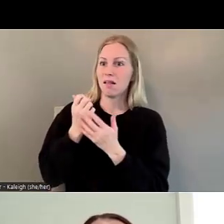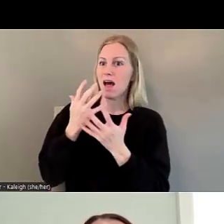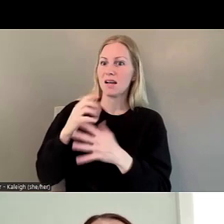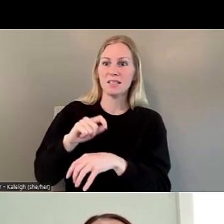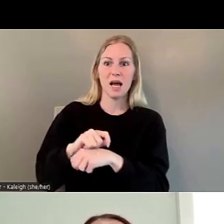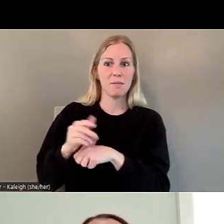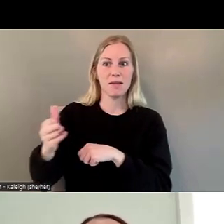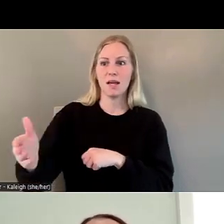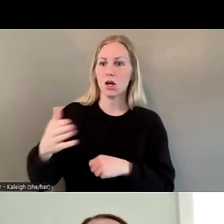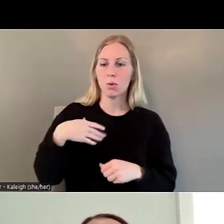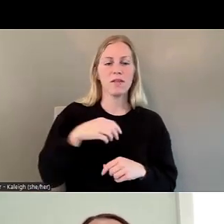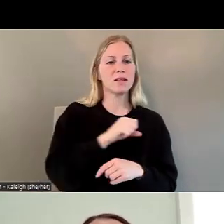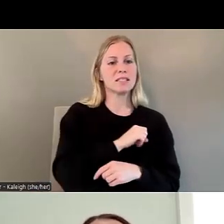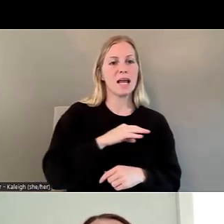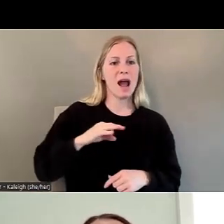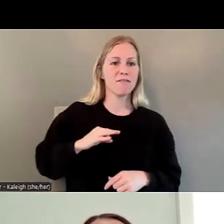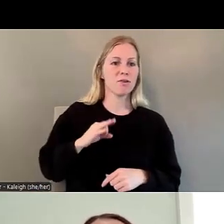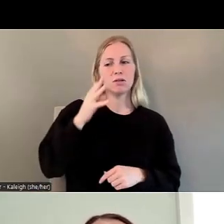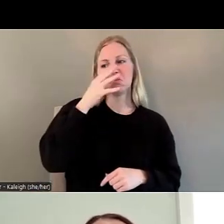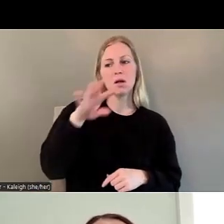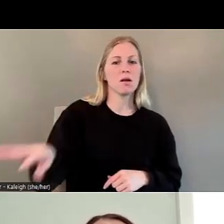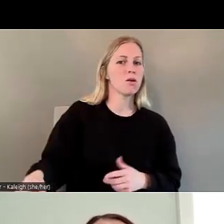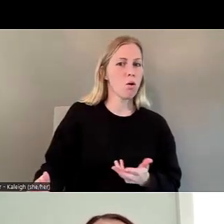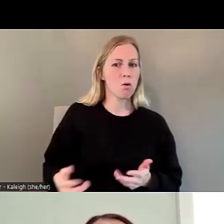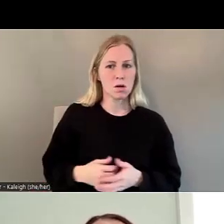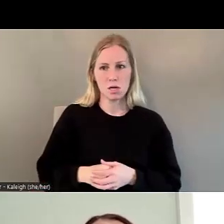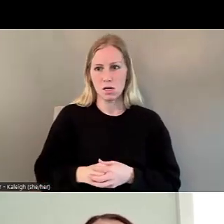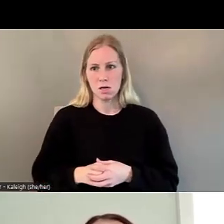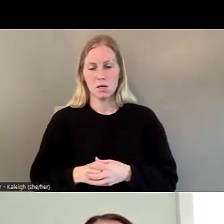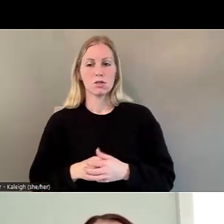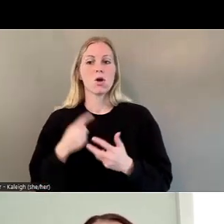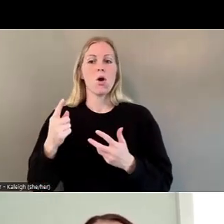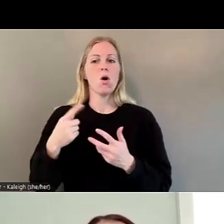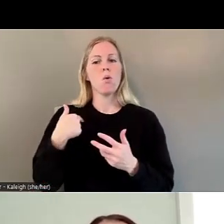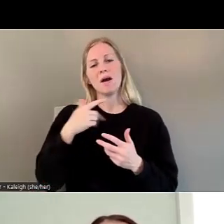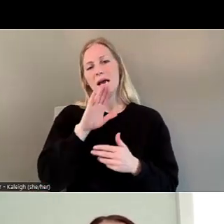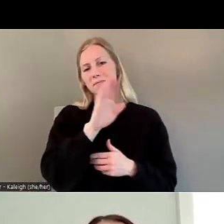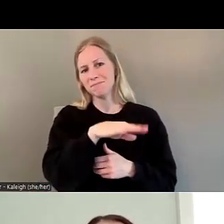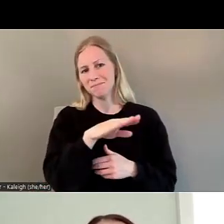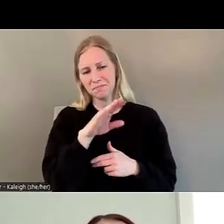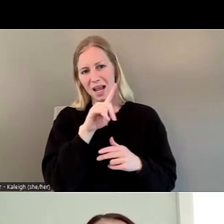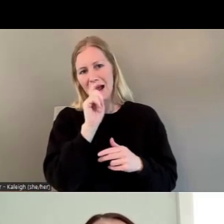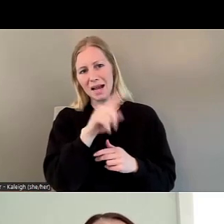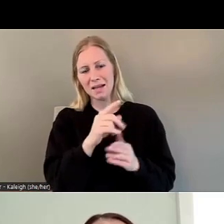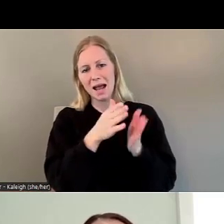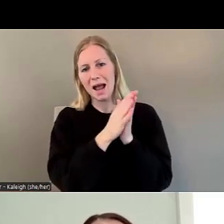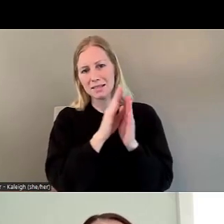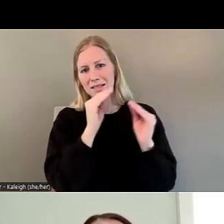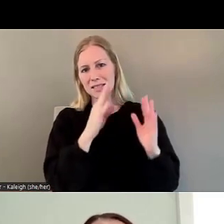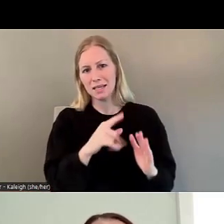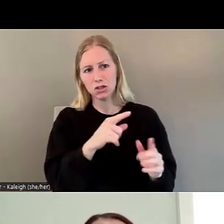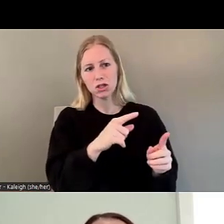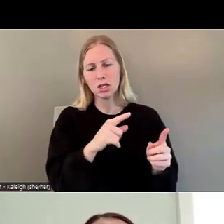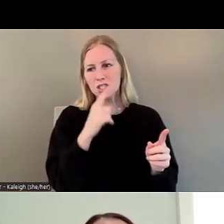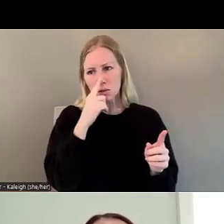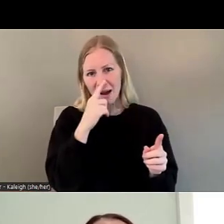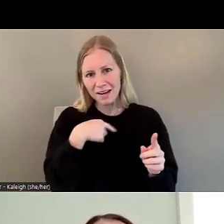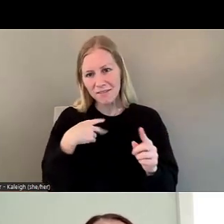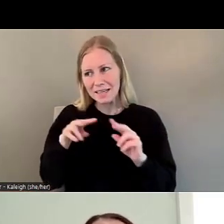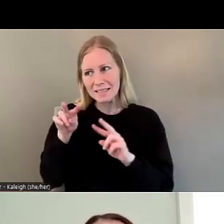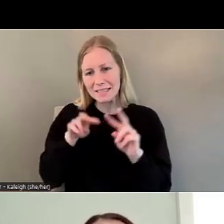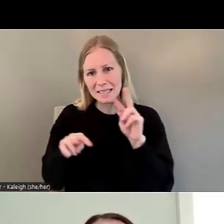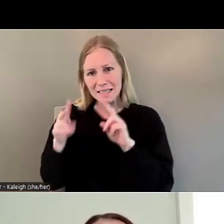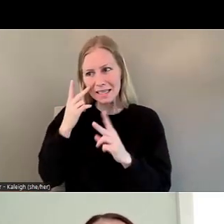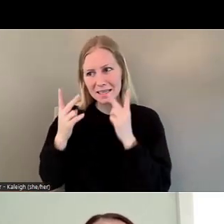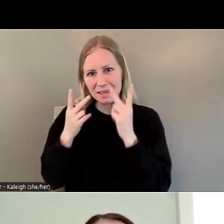ignoring. When we learned of this practice through a conversation with his teacher, I asked to see the space. She needed a key to access it, and I remember